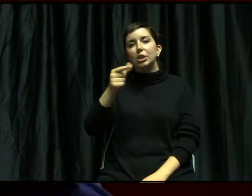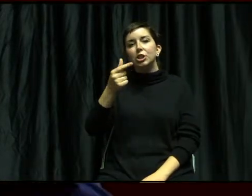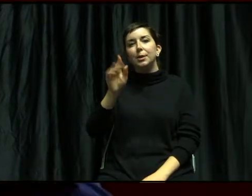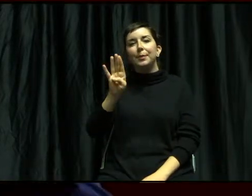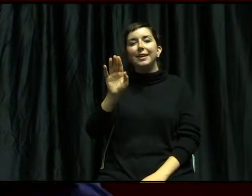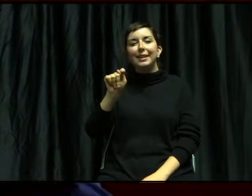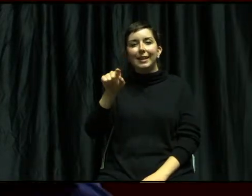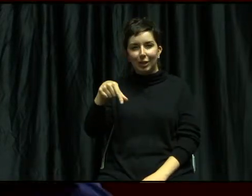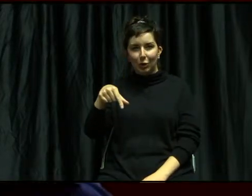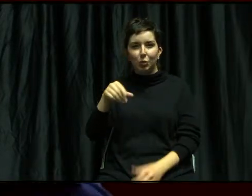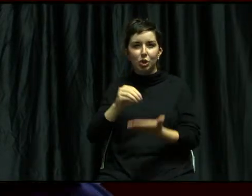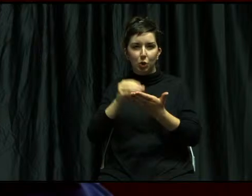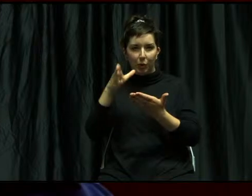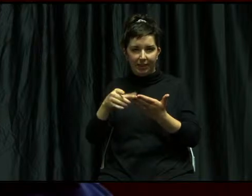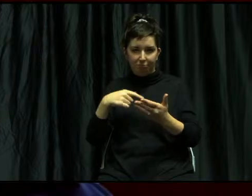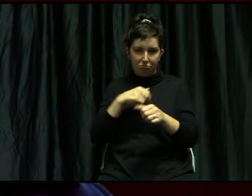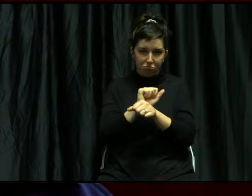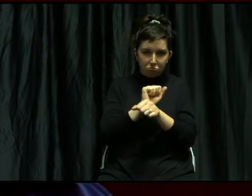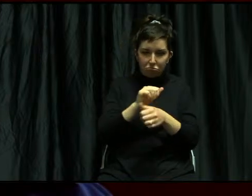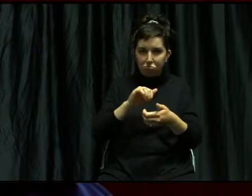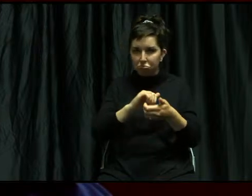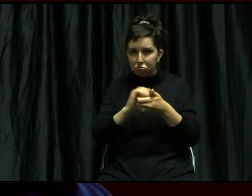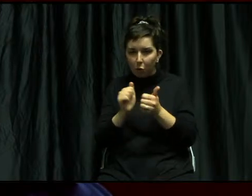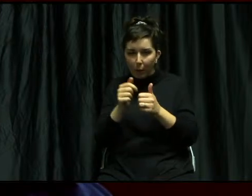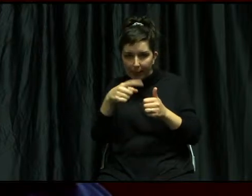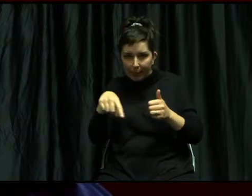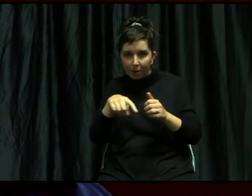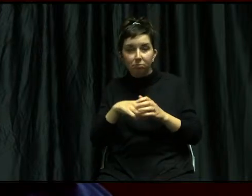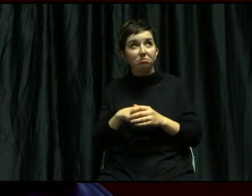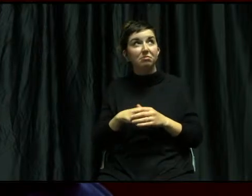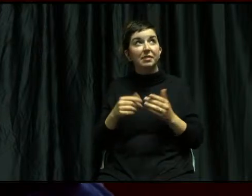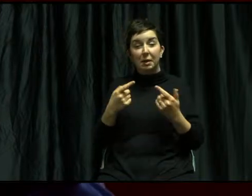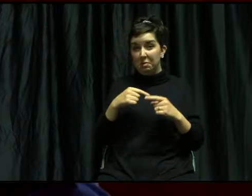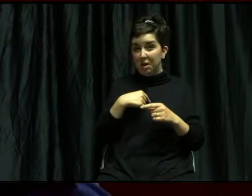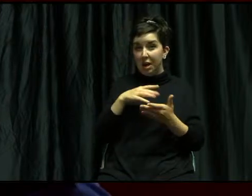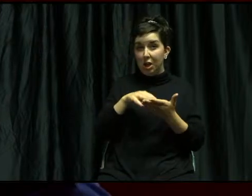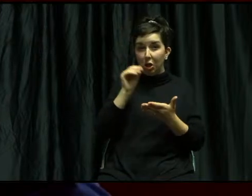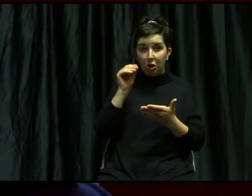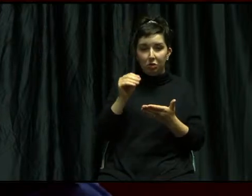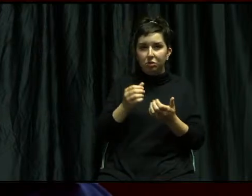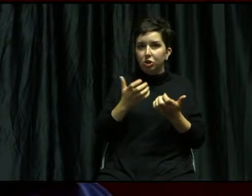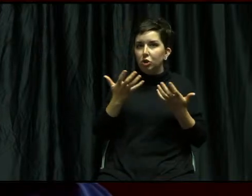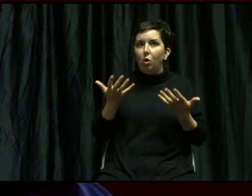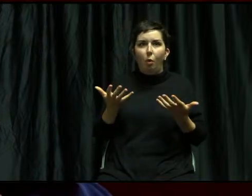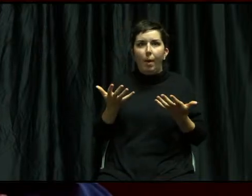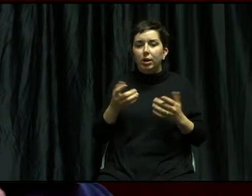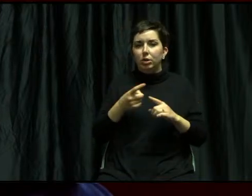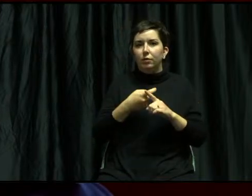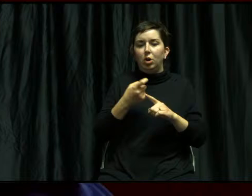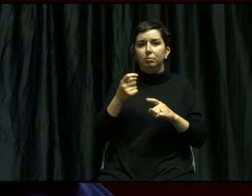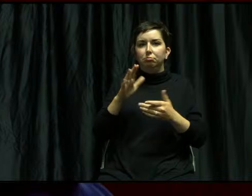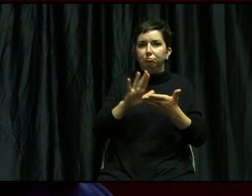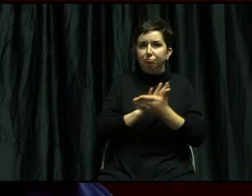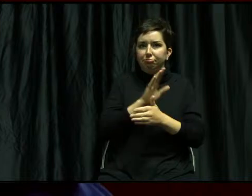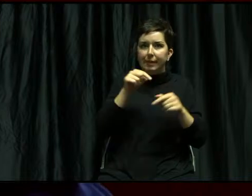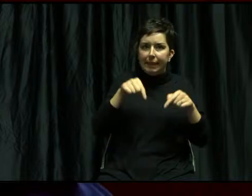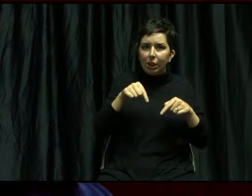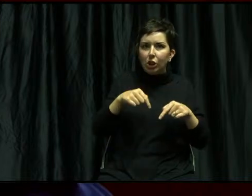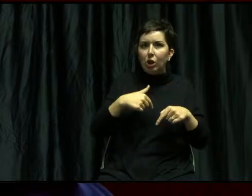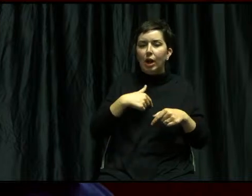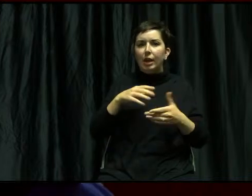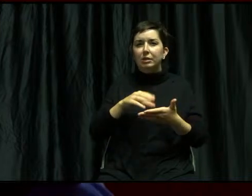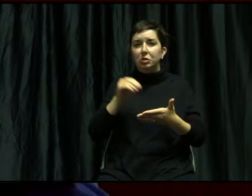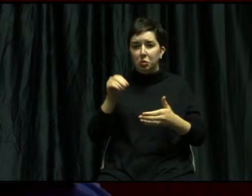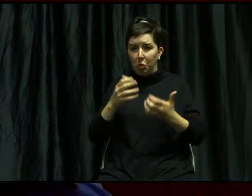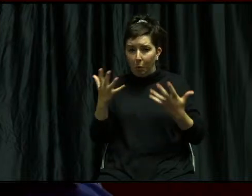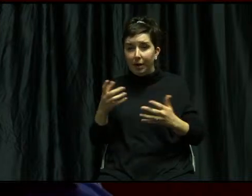say that I learned more at Weber State University. I learned more from the faculty and students at Weber